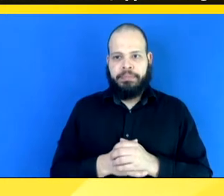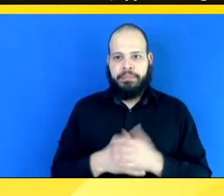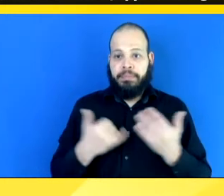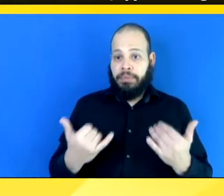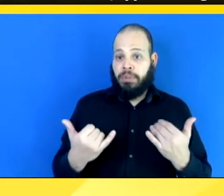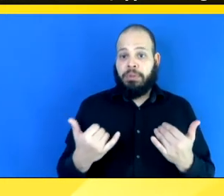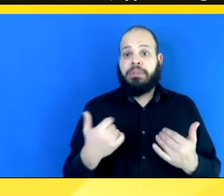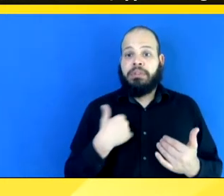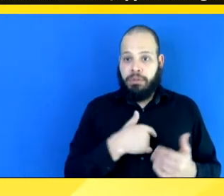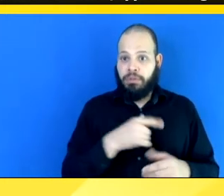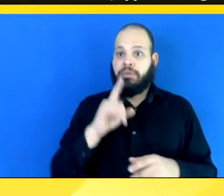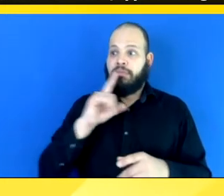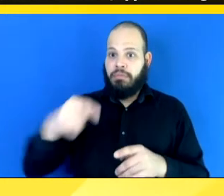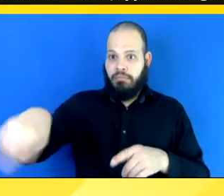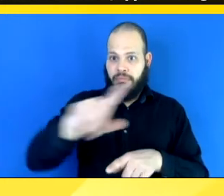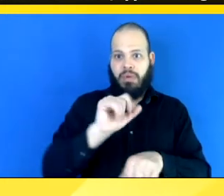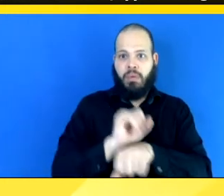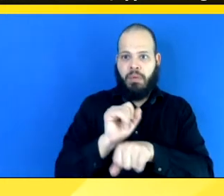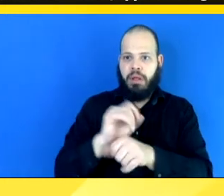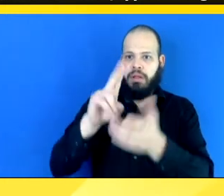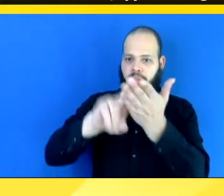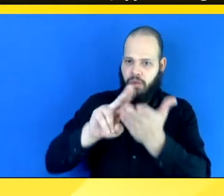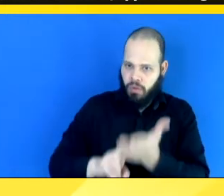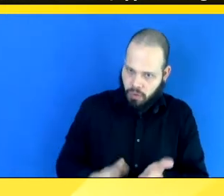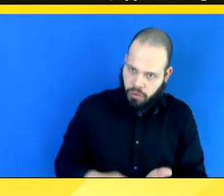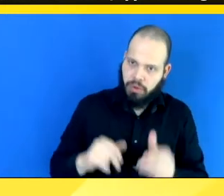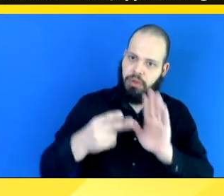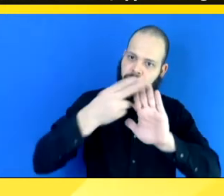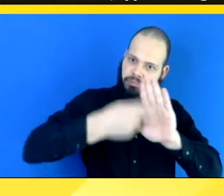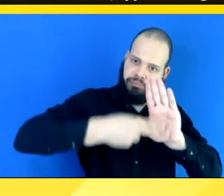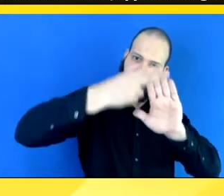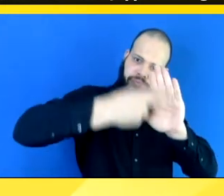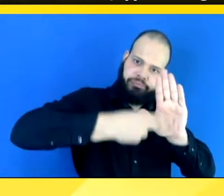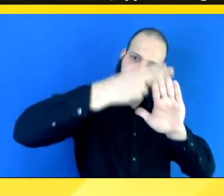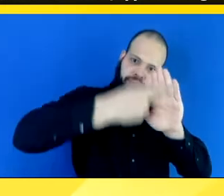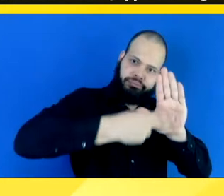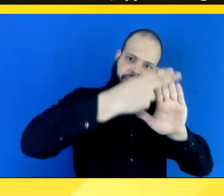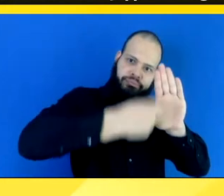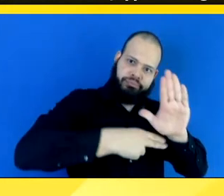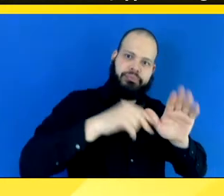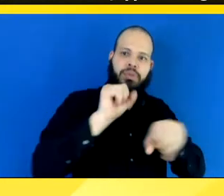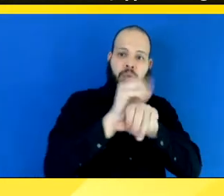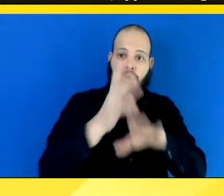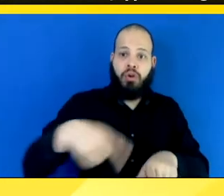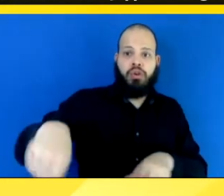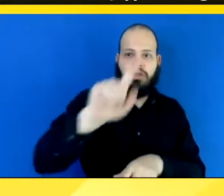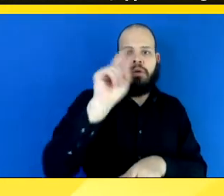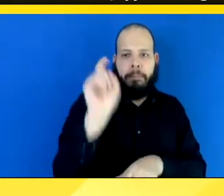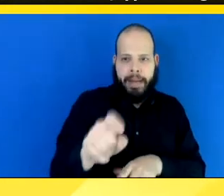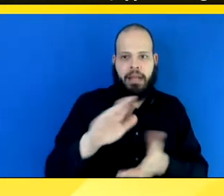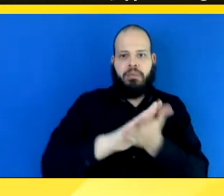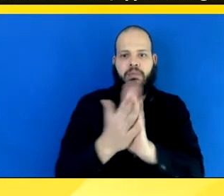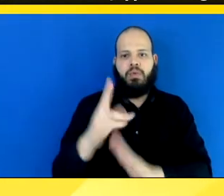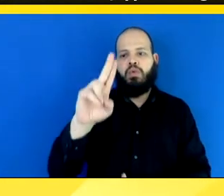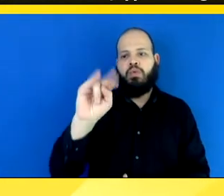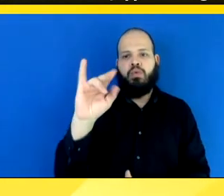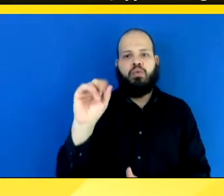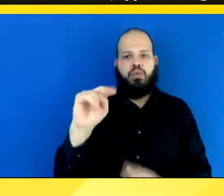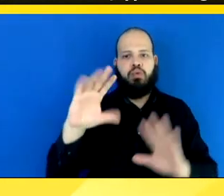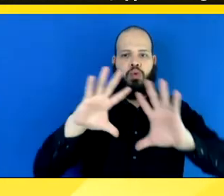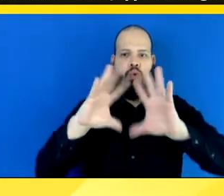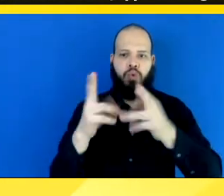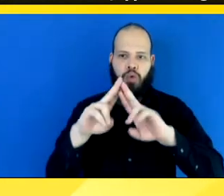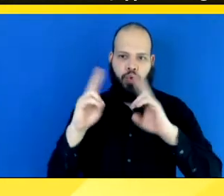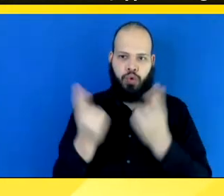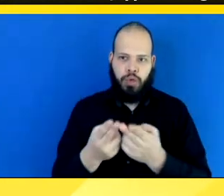movement doesn't end with March 29th. The movement gets another spark. Truth of the matter is, you win